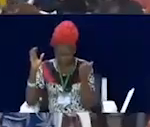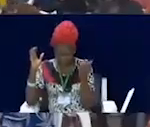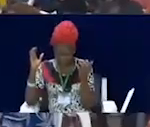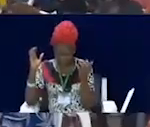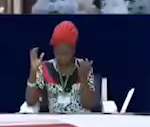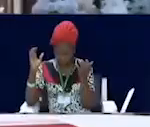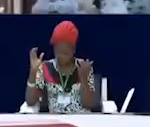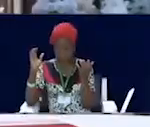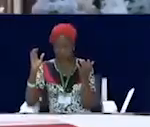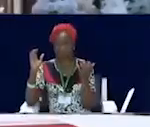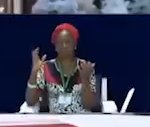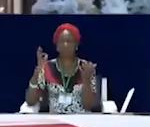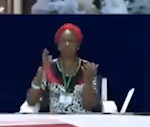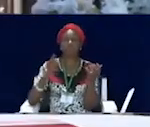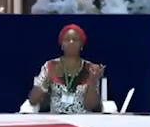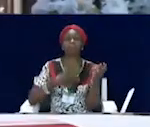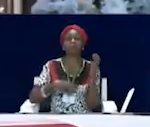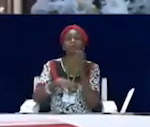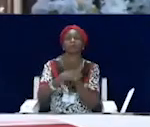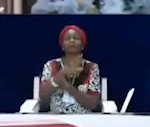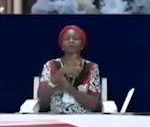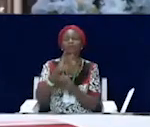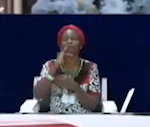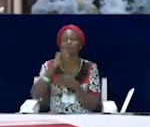Now, God is life.